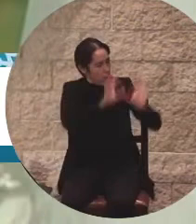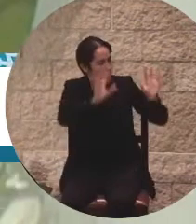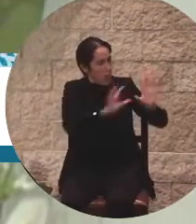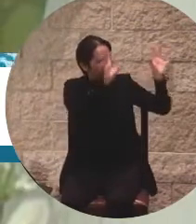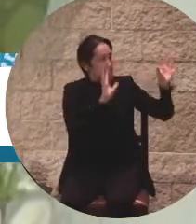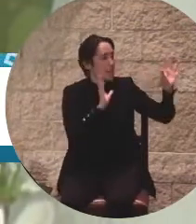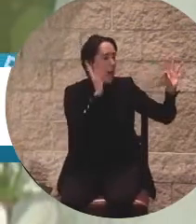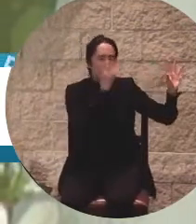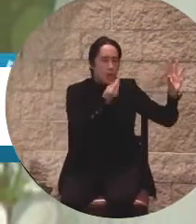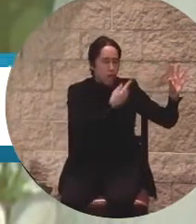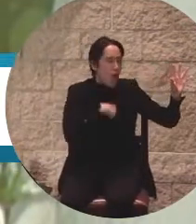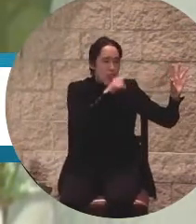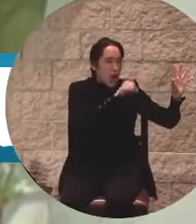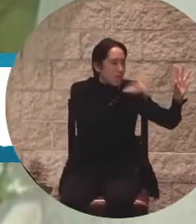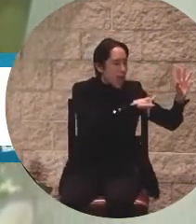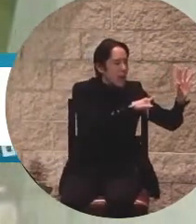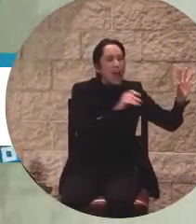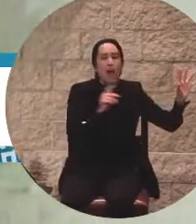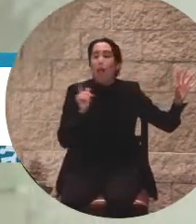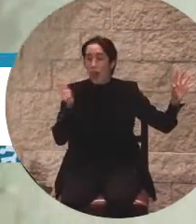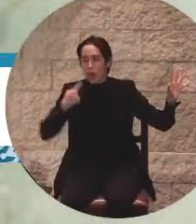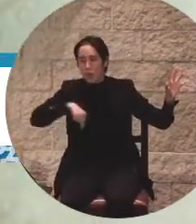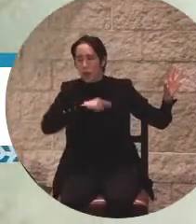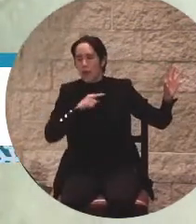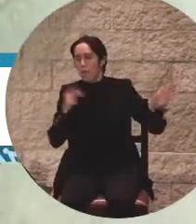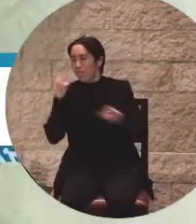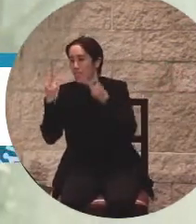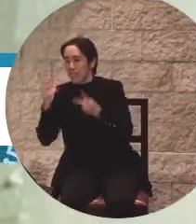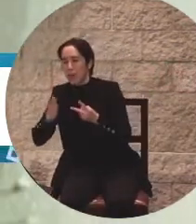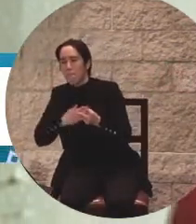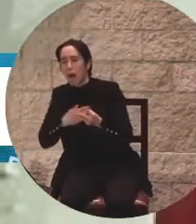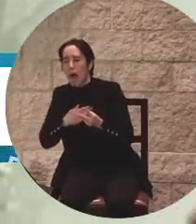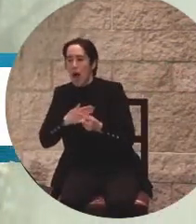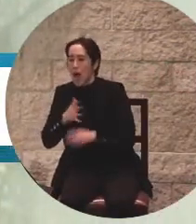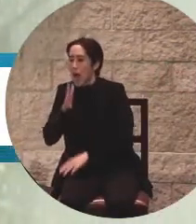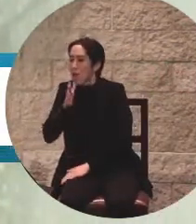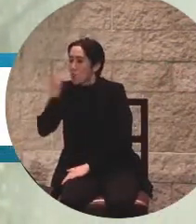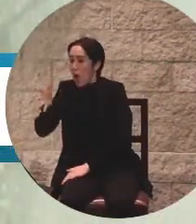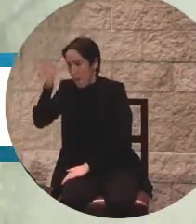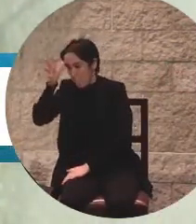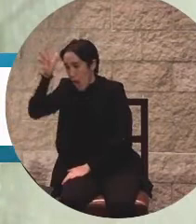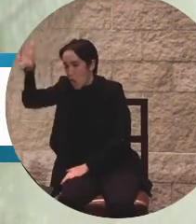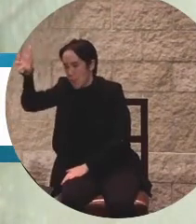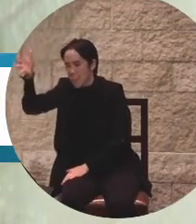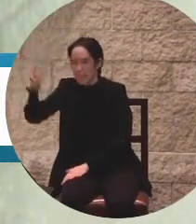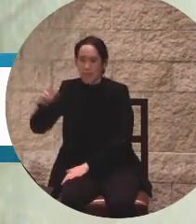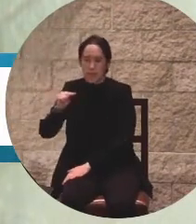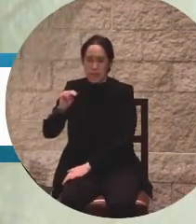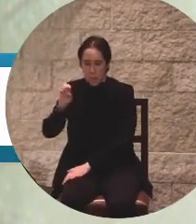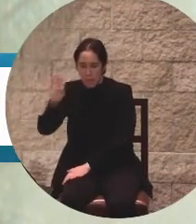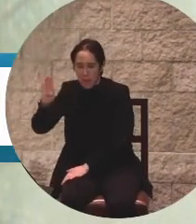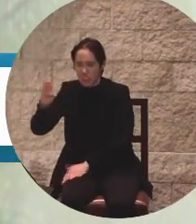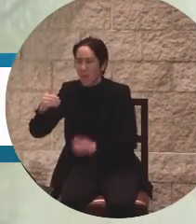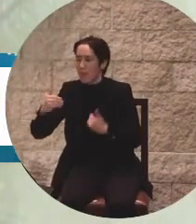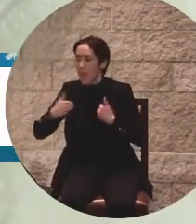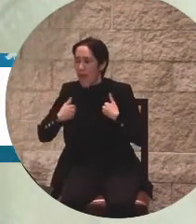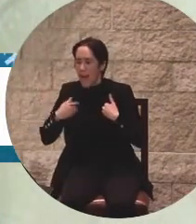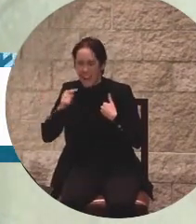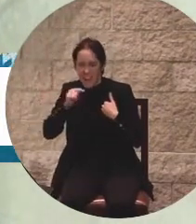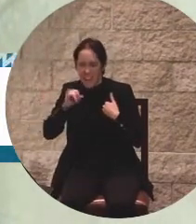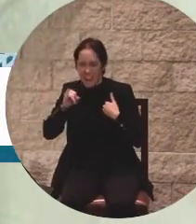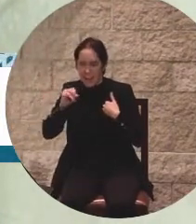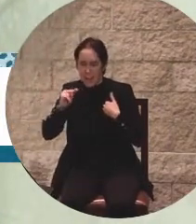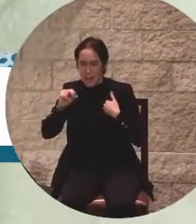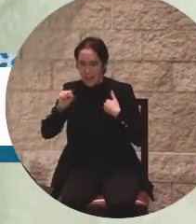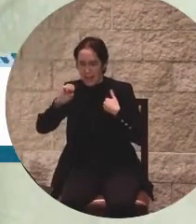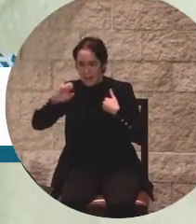my grandparents in Nebraska, and my grandma and grandpa had a tinsel tree with one of those lights on the floor with the plate that